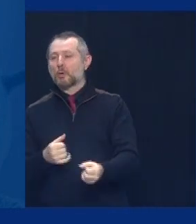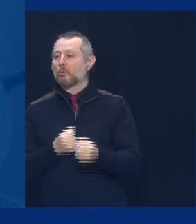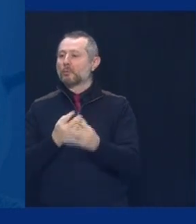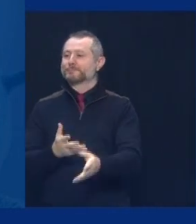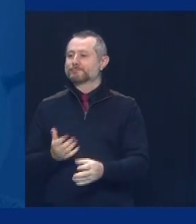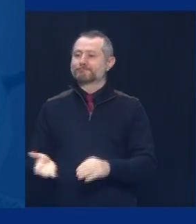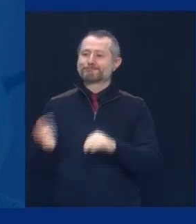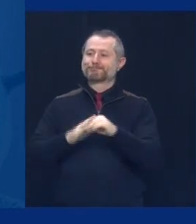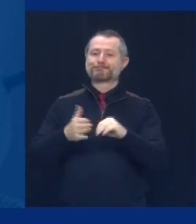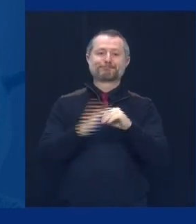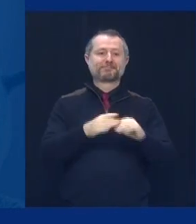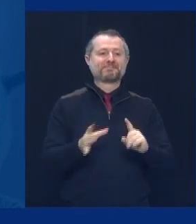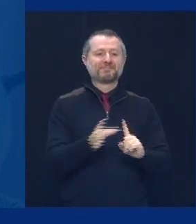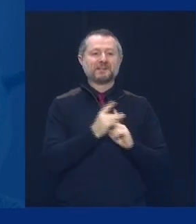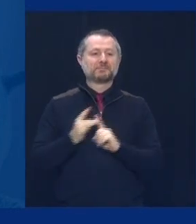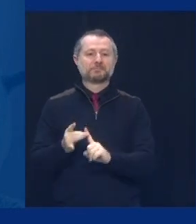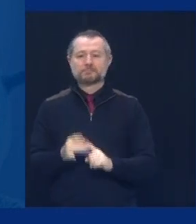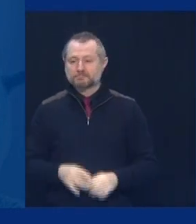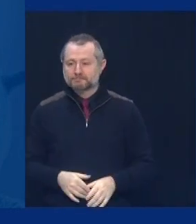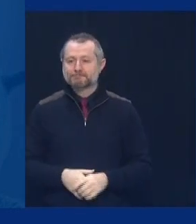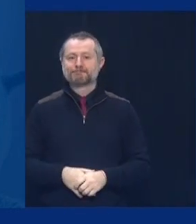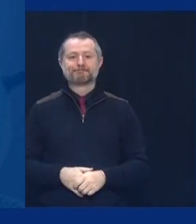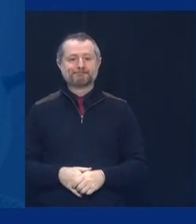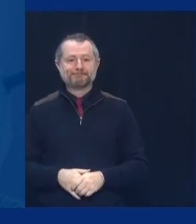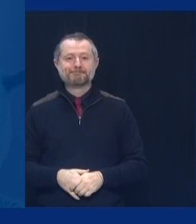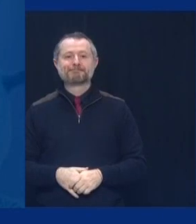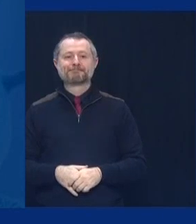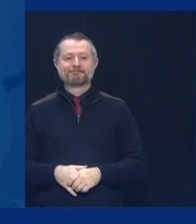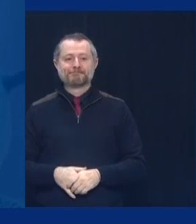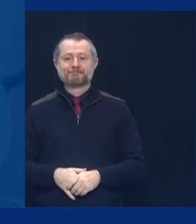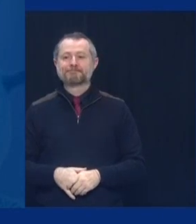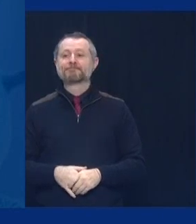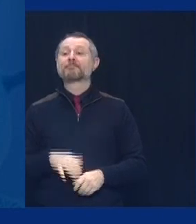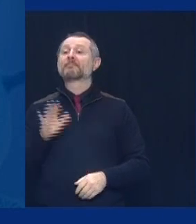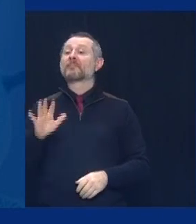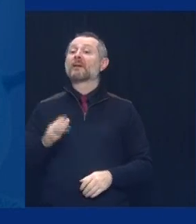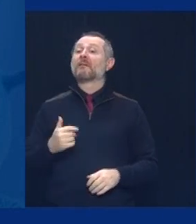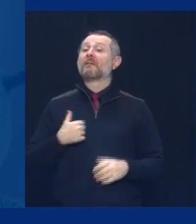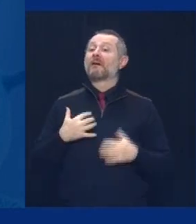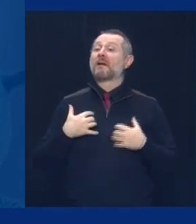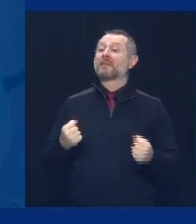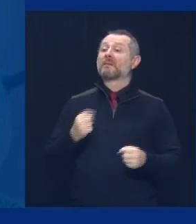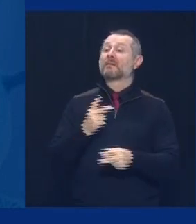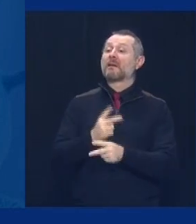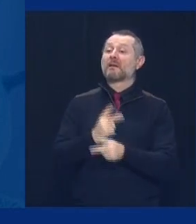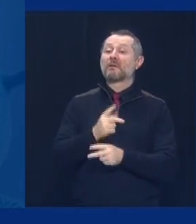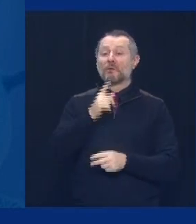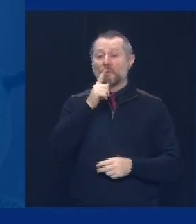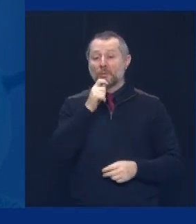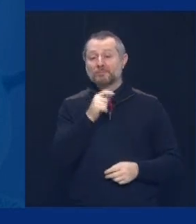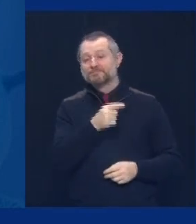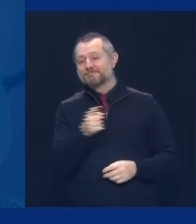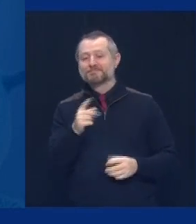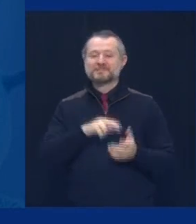You get past the 74%, healthcare delivery, which is